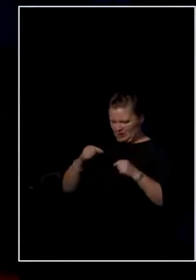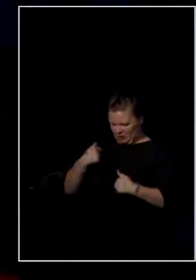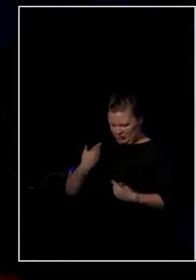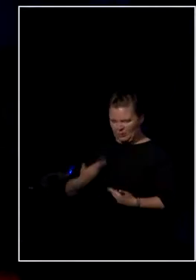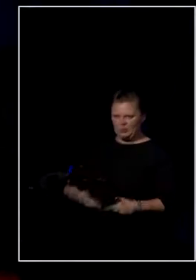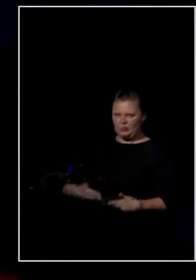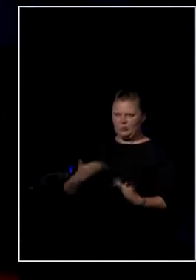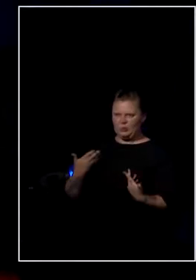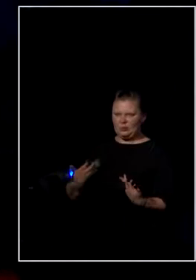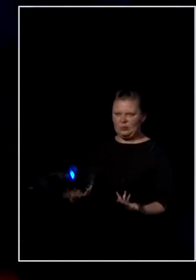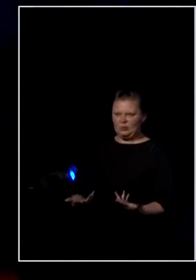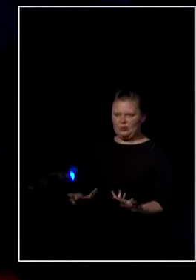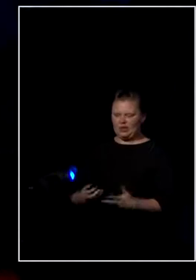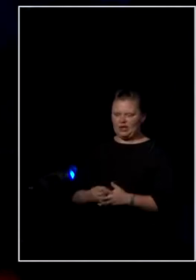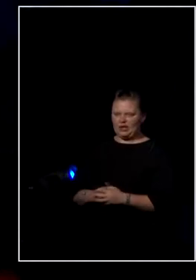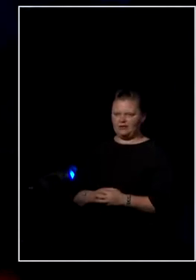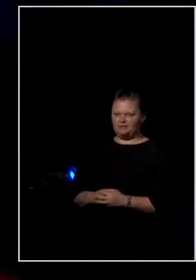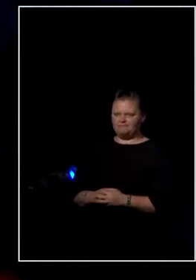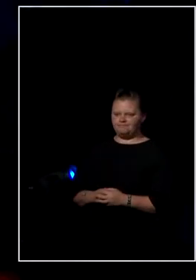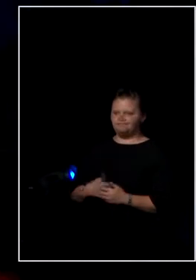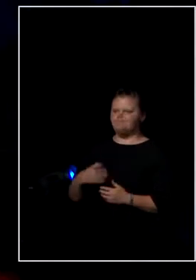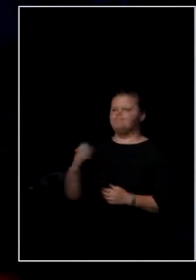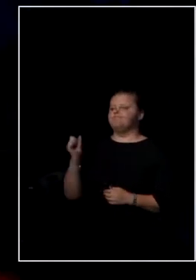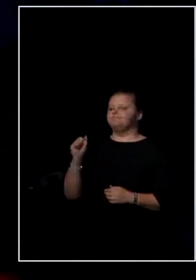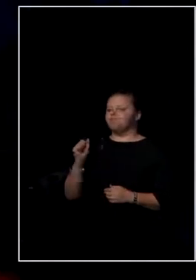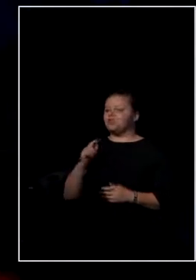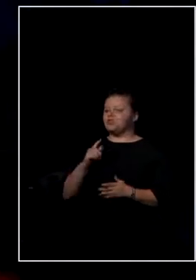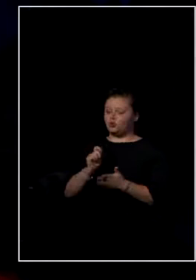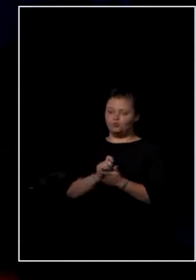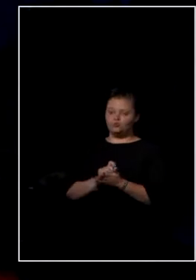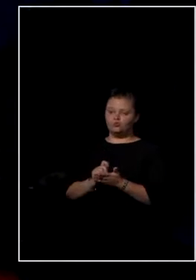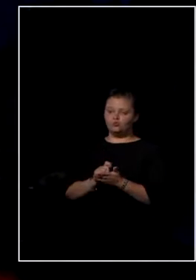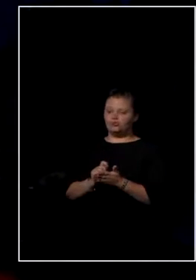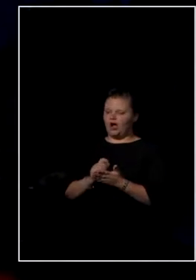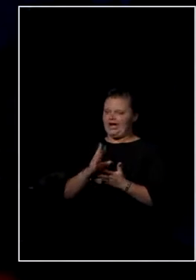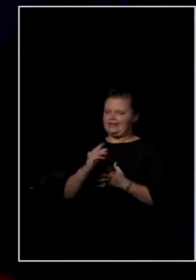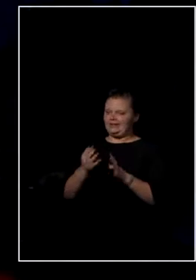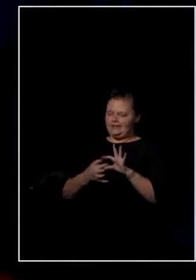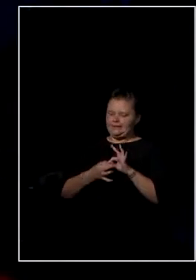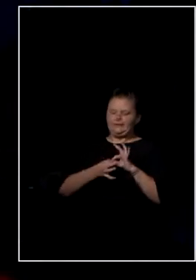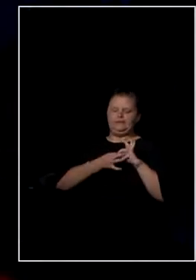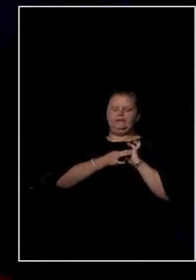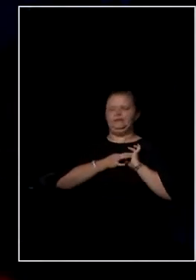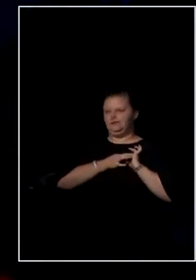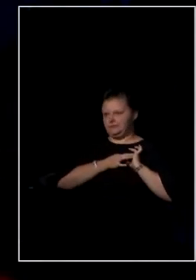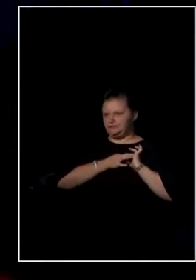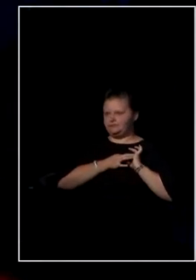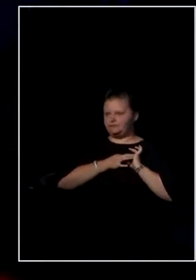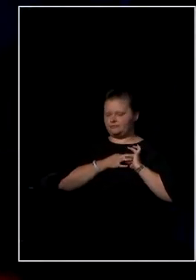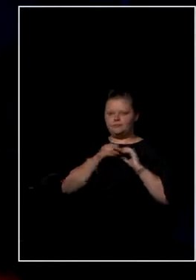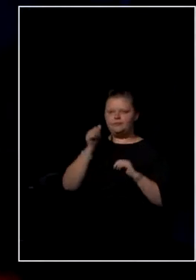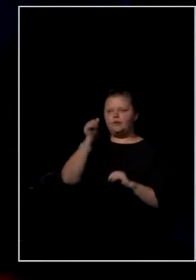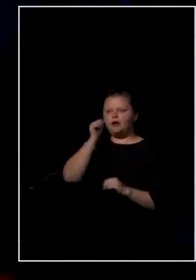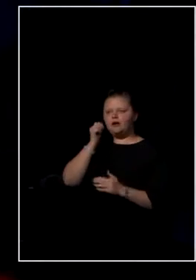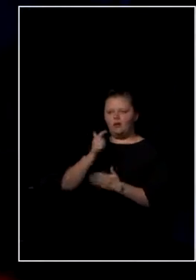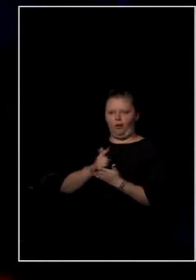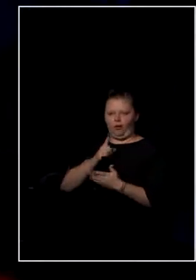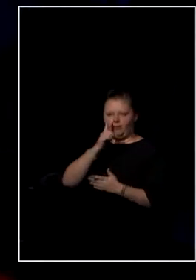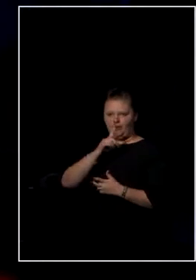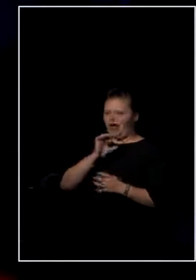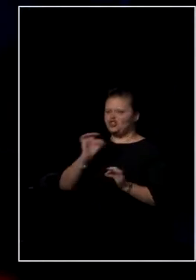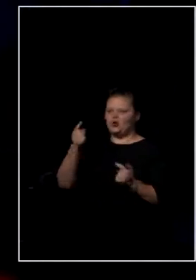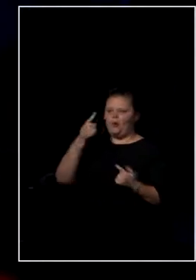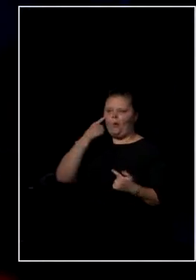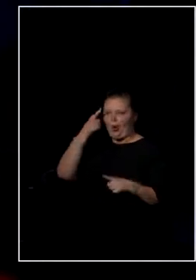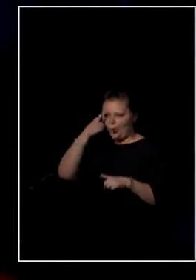Yeah. You write in your piece something that's very close to my heart, and I know a lot of people, I